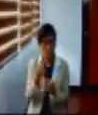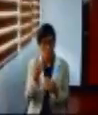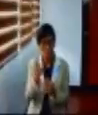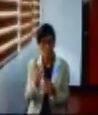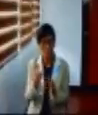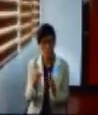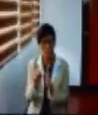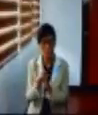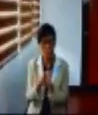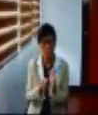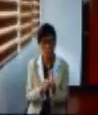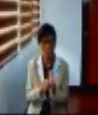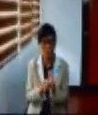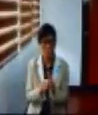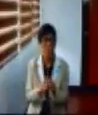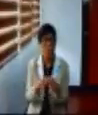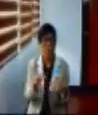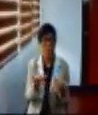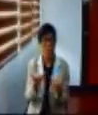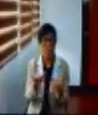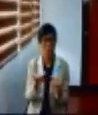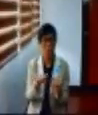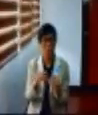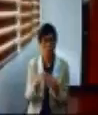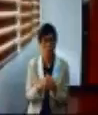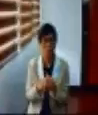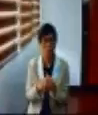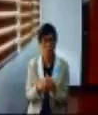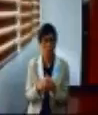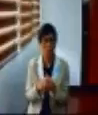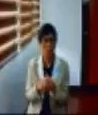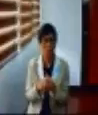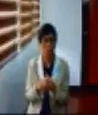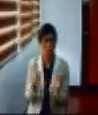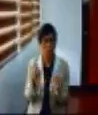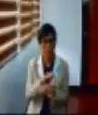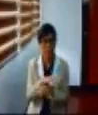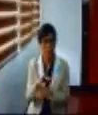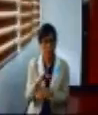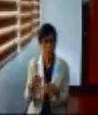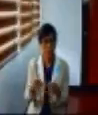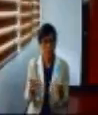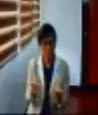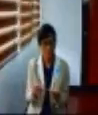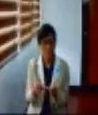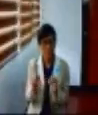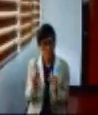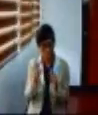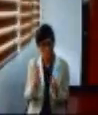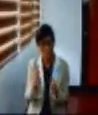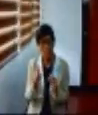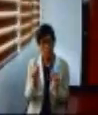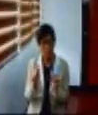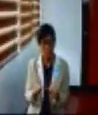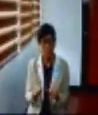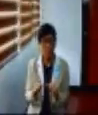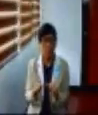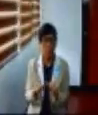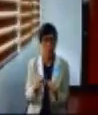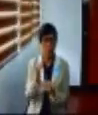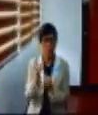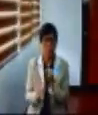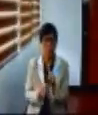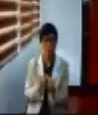in conflict-affected areas, we will want to look specifically at international humanitarian law